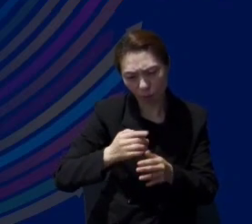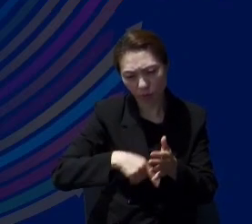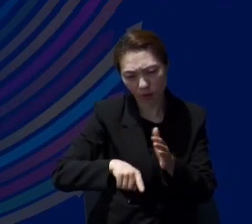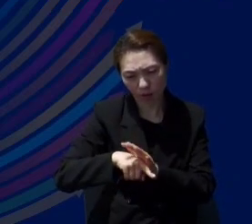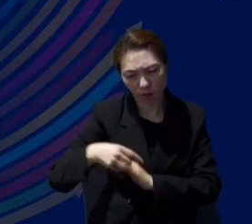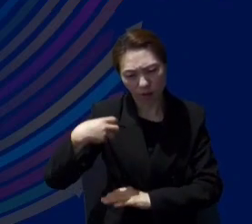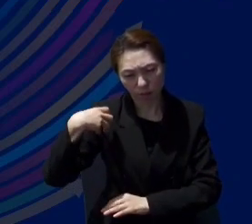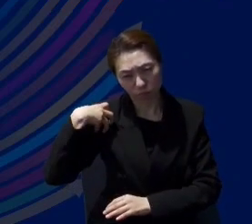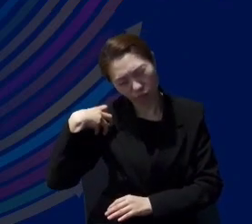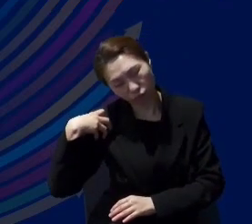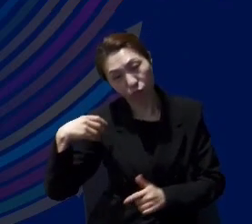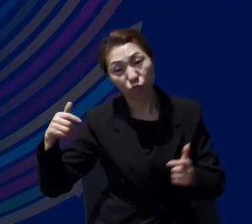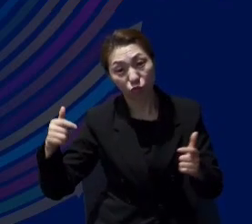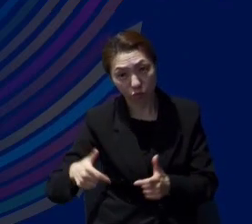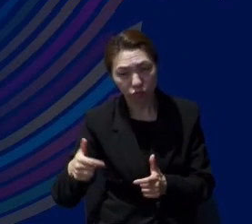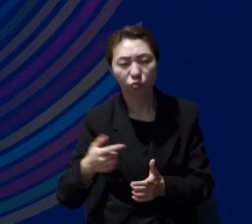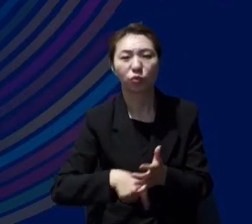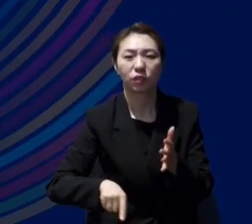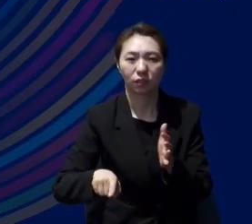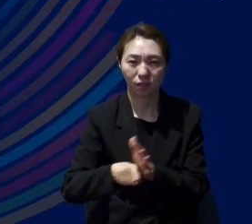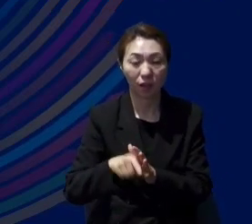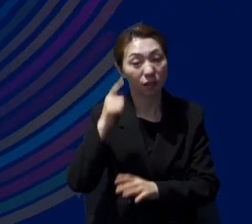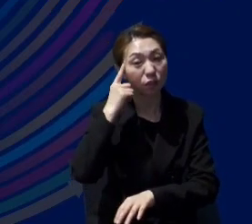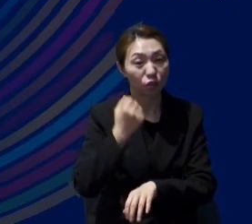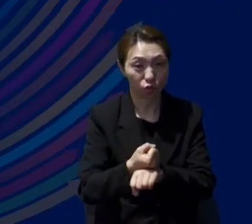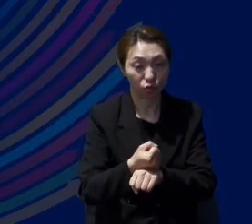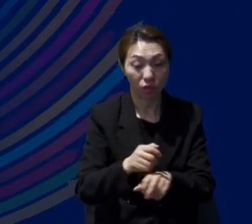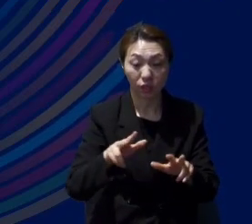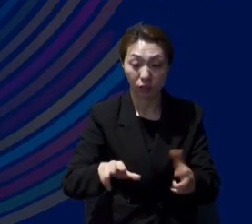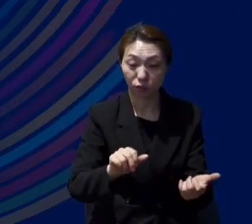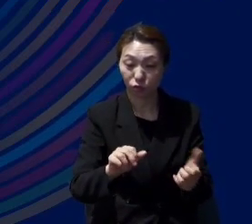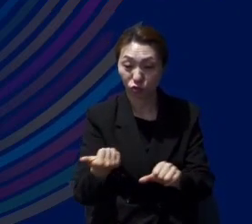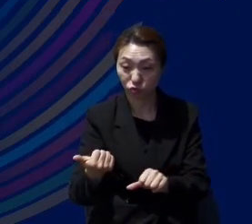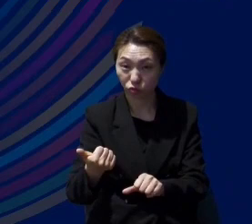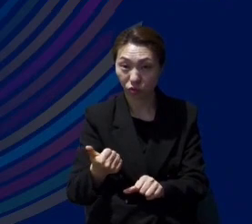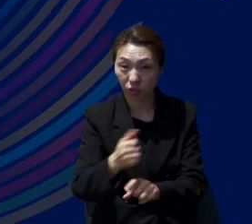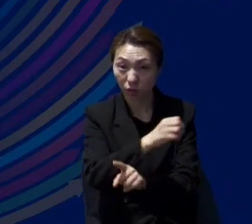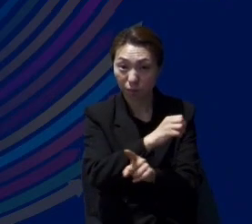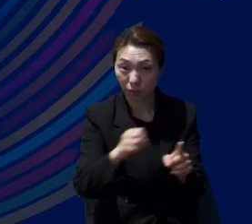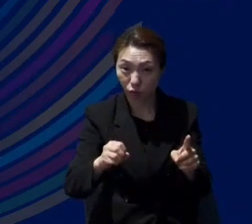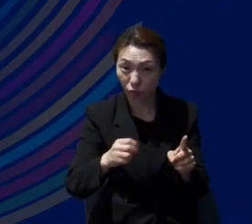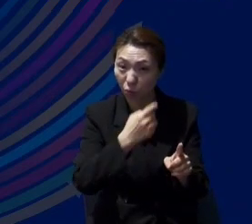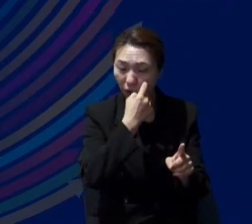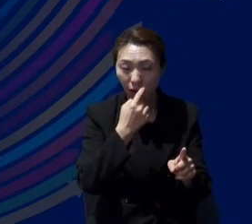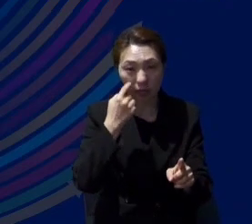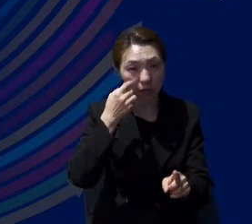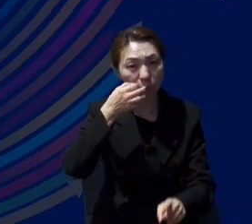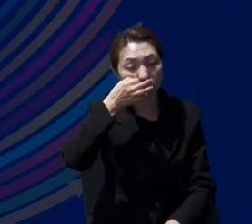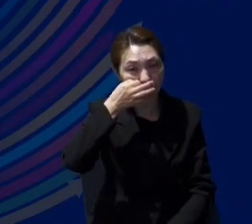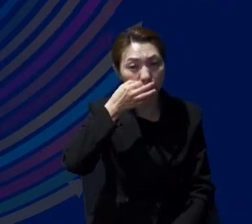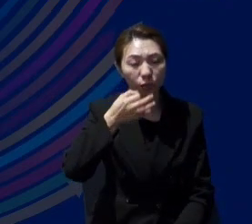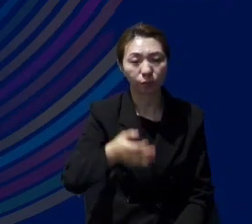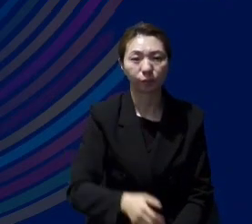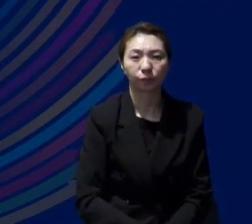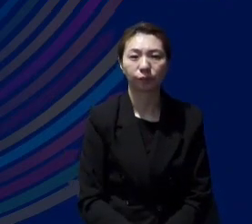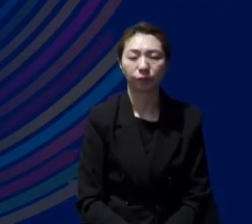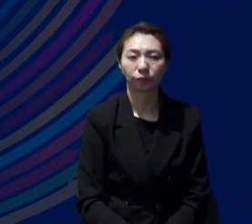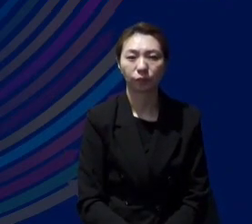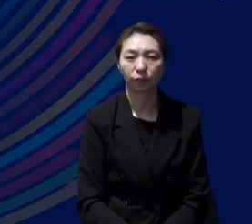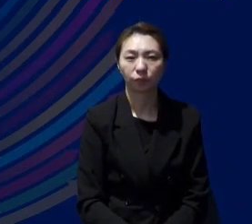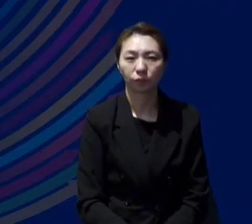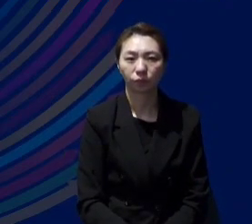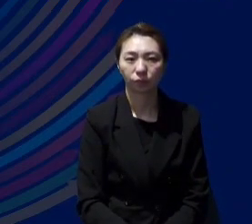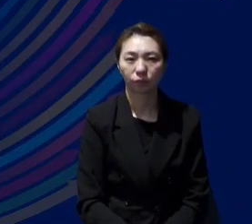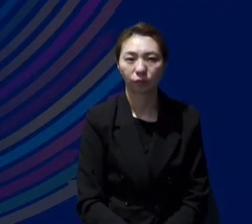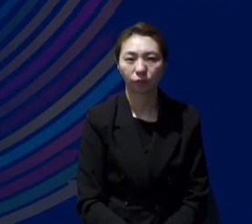analyzed the mortality rate attributable to population risk factors and disease burden and male to